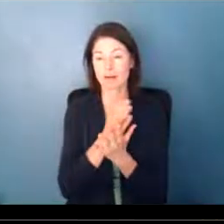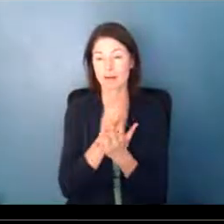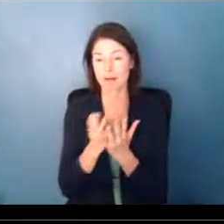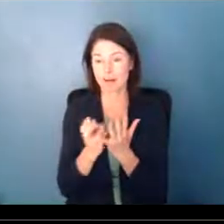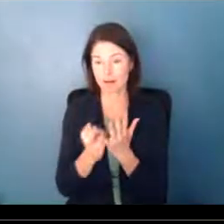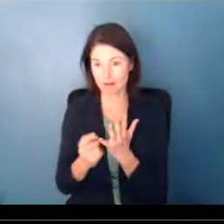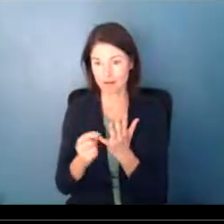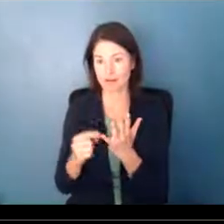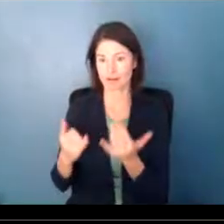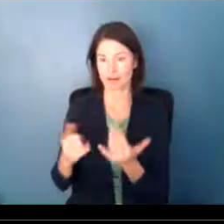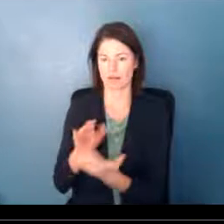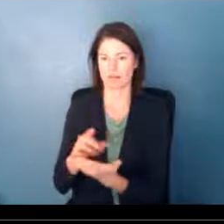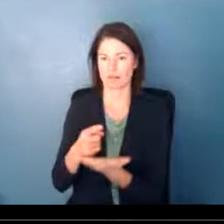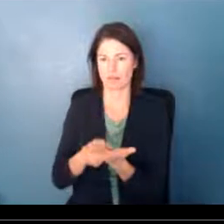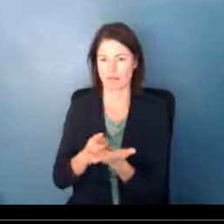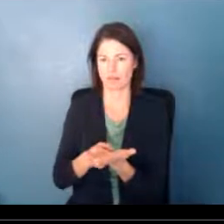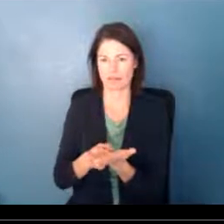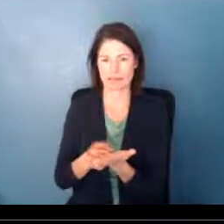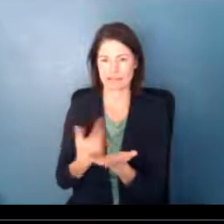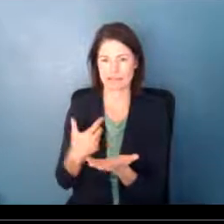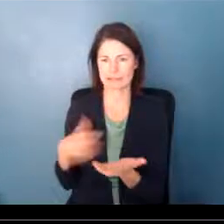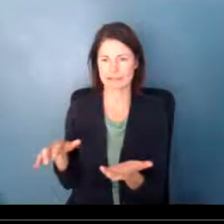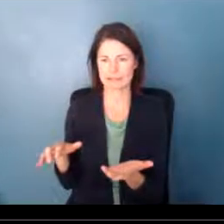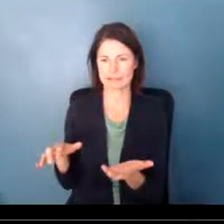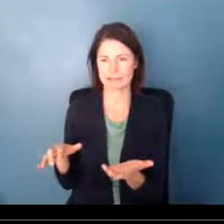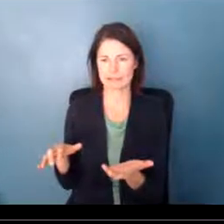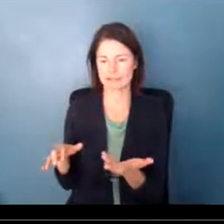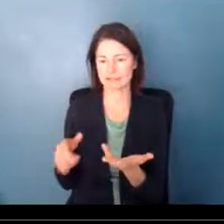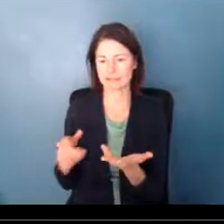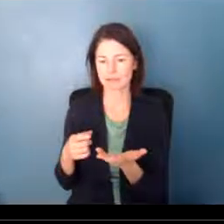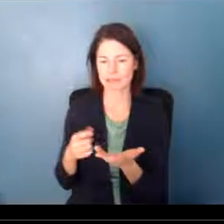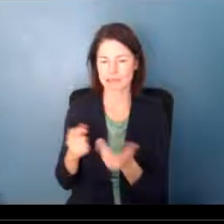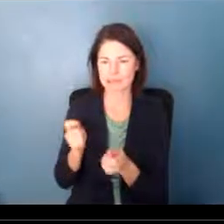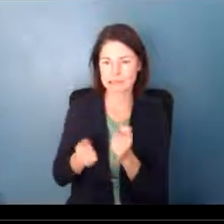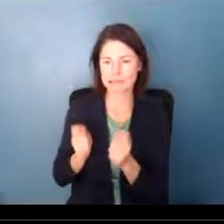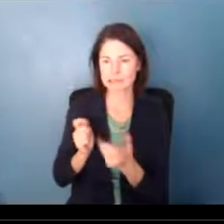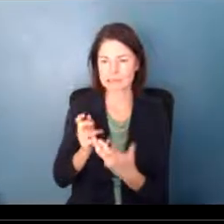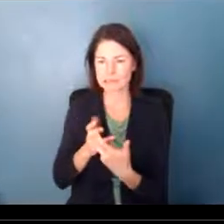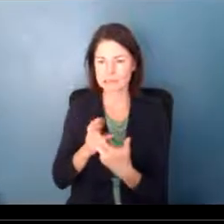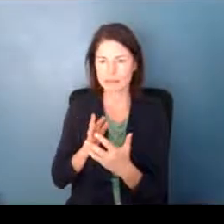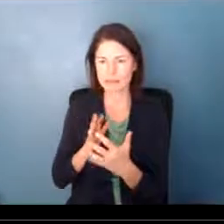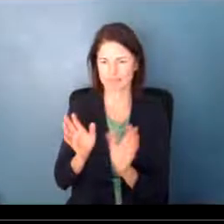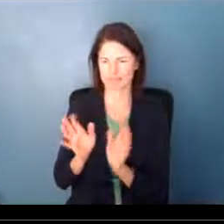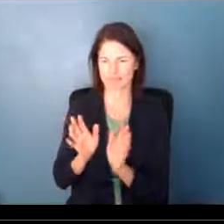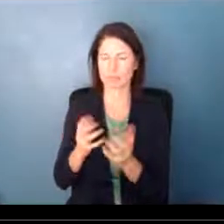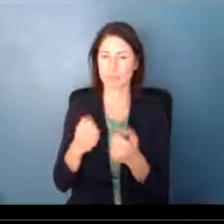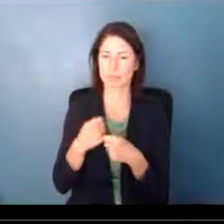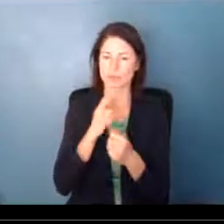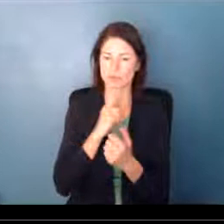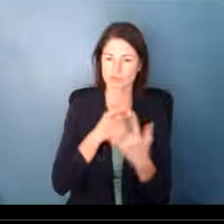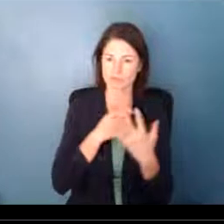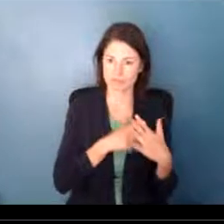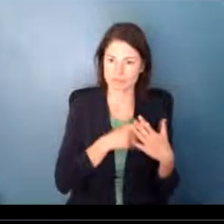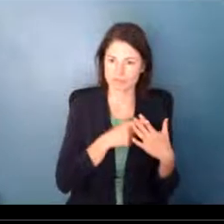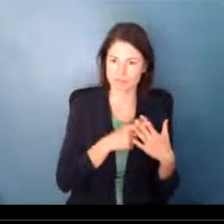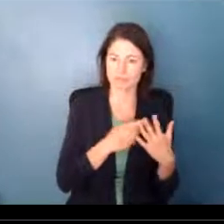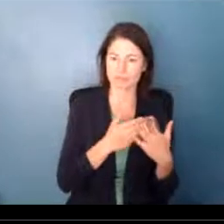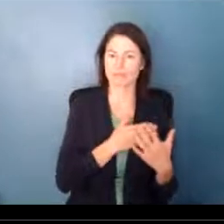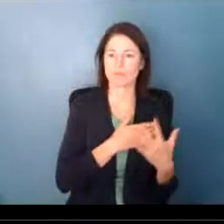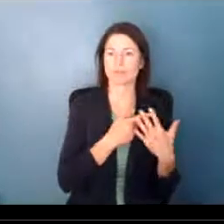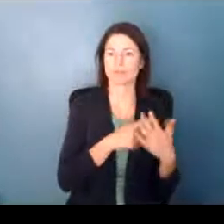process, where we're having to kind of look at different types of adjustments. We want to make sure as we're developing projects before they get into